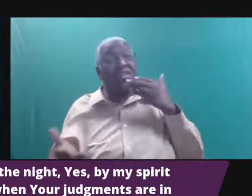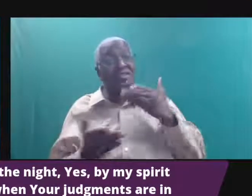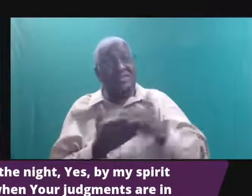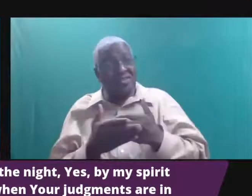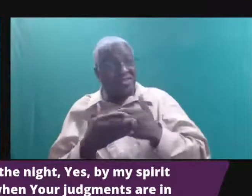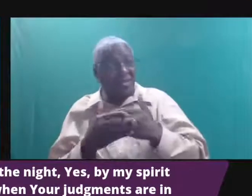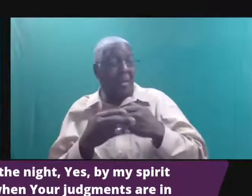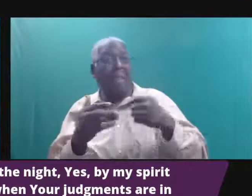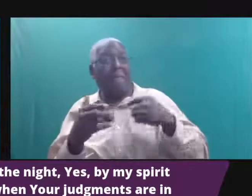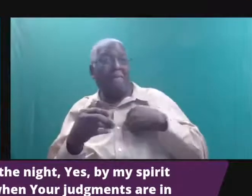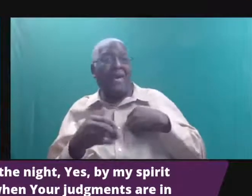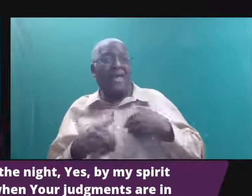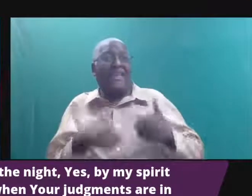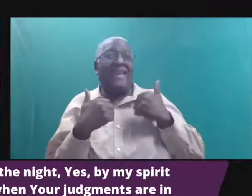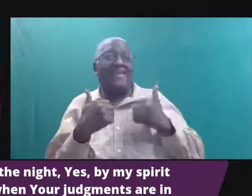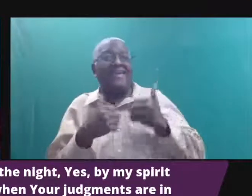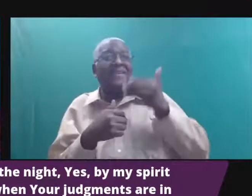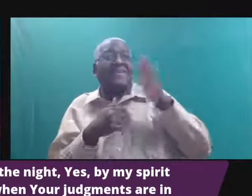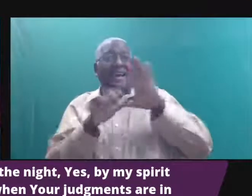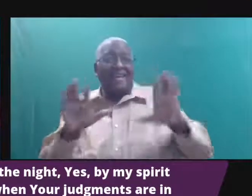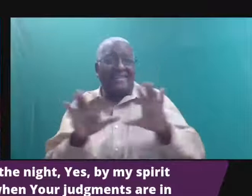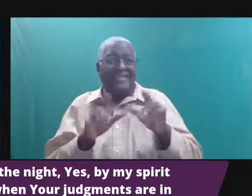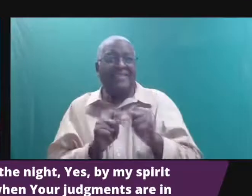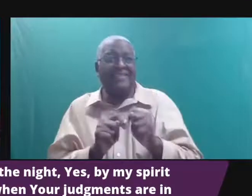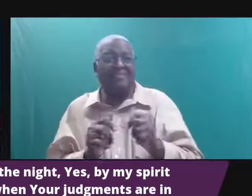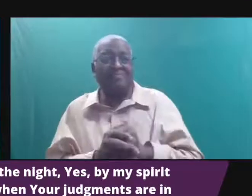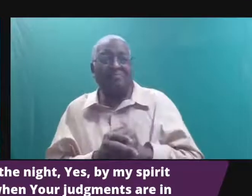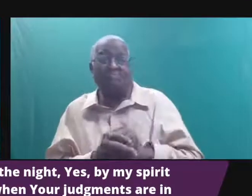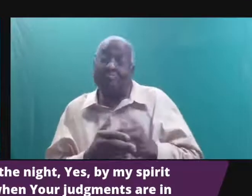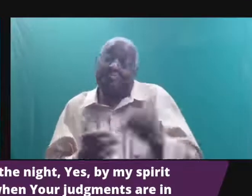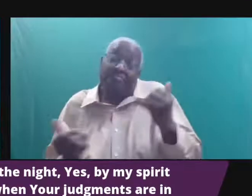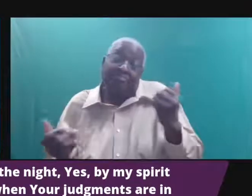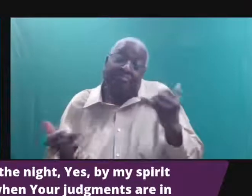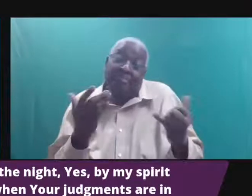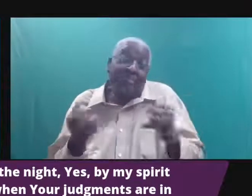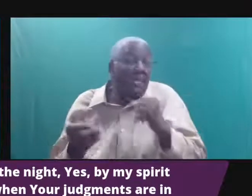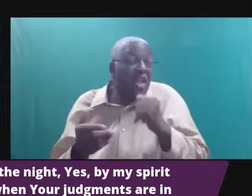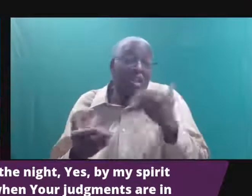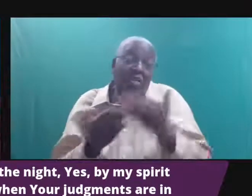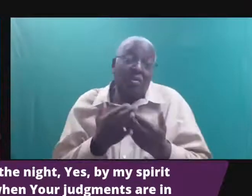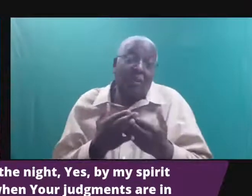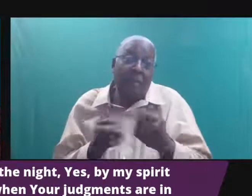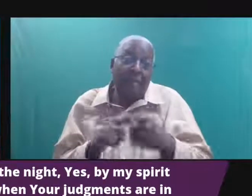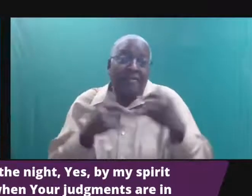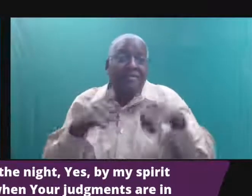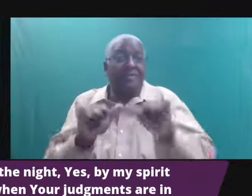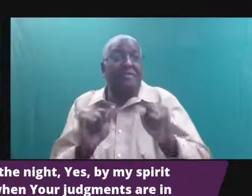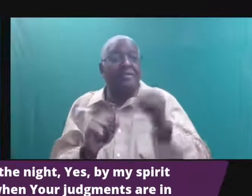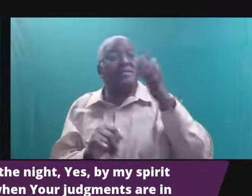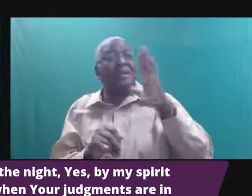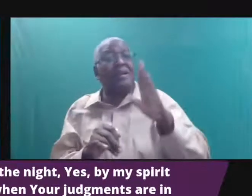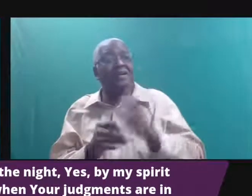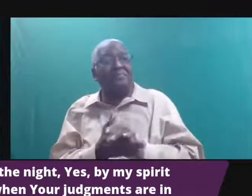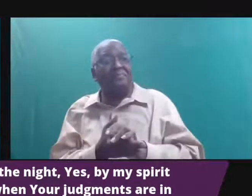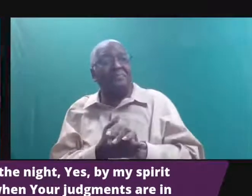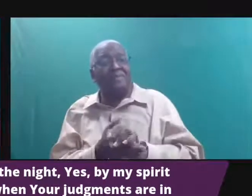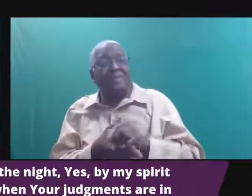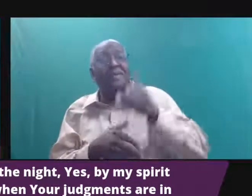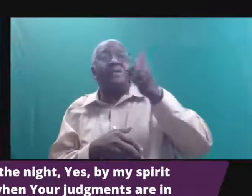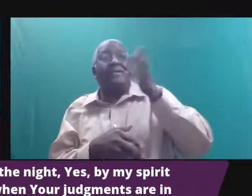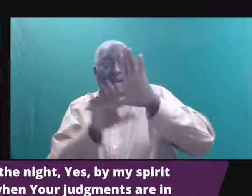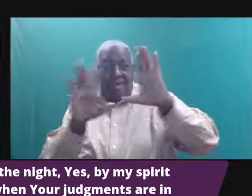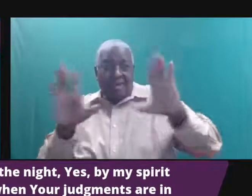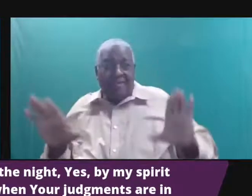life, God did it. Woo! And even if it ain't good, God did that too. In other words, God does it all. And I